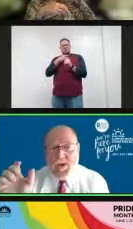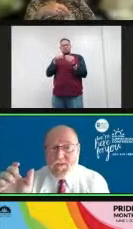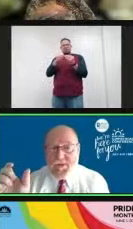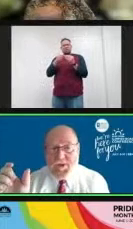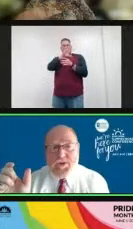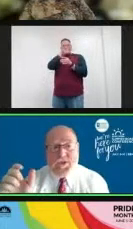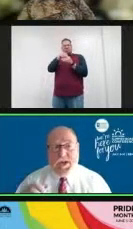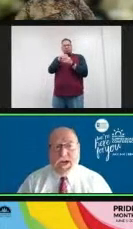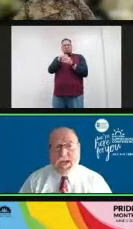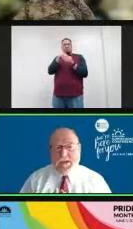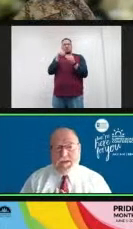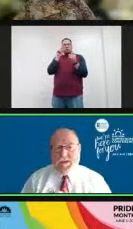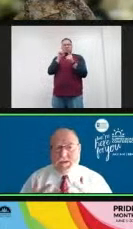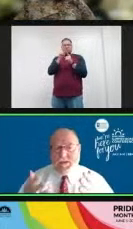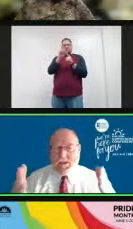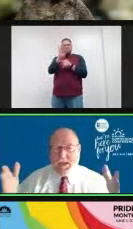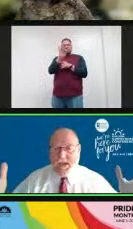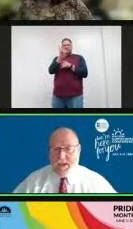word fiduciary